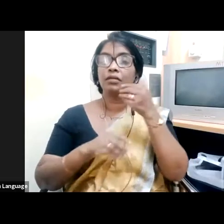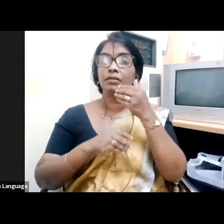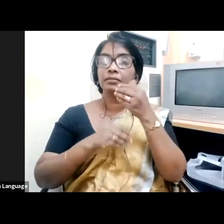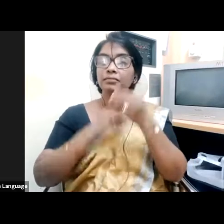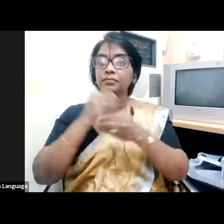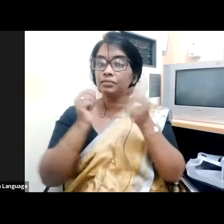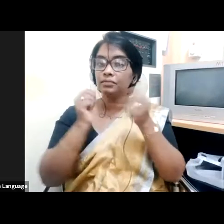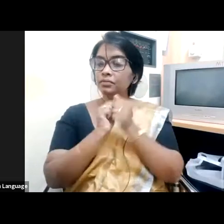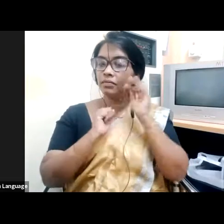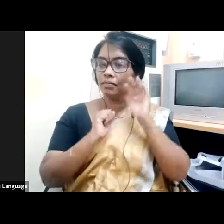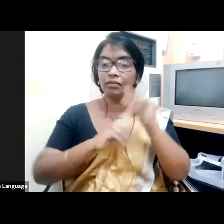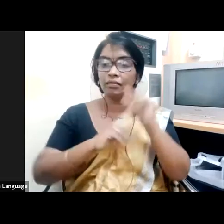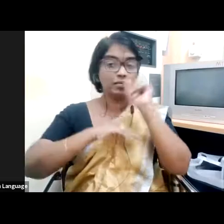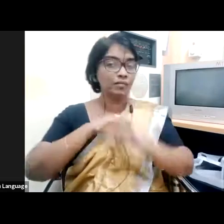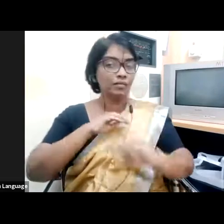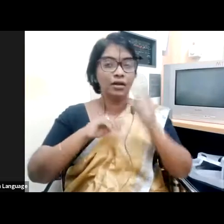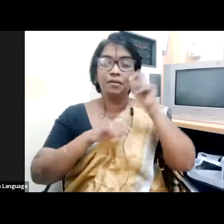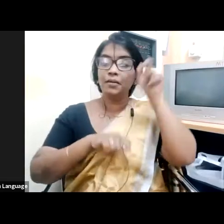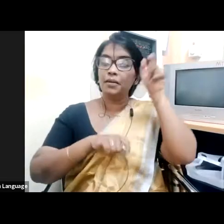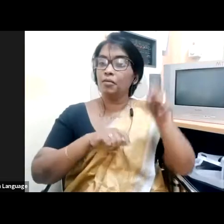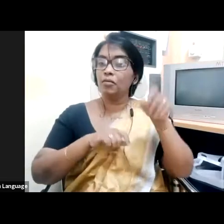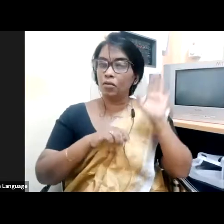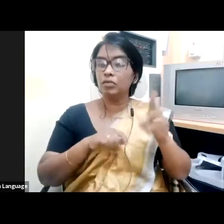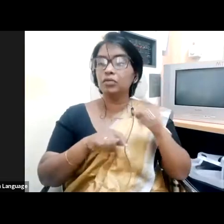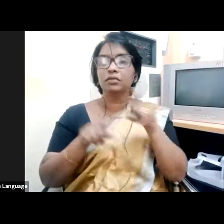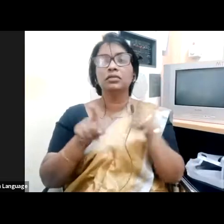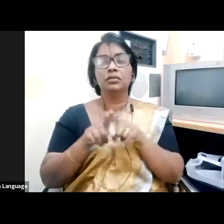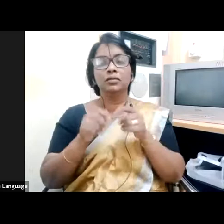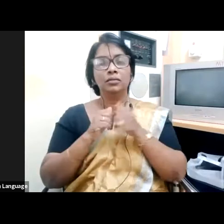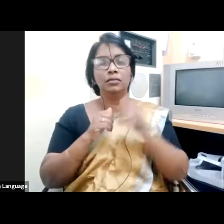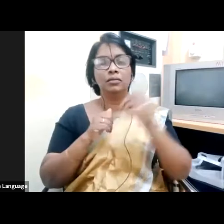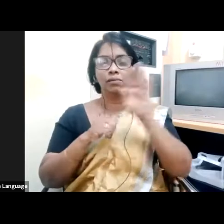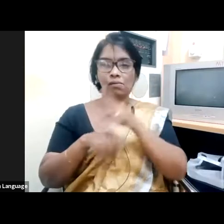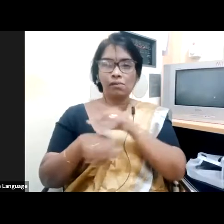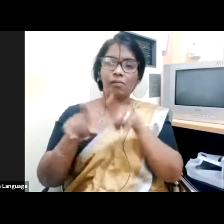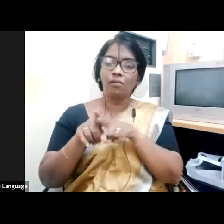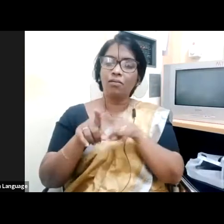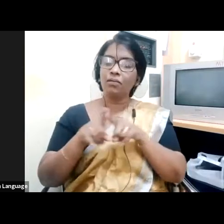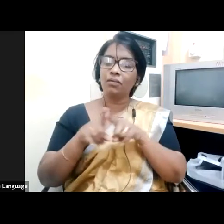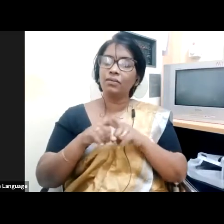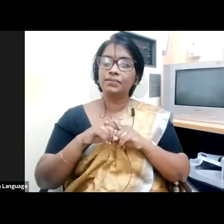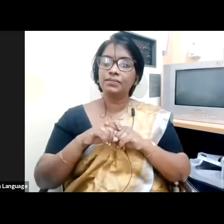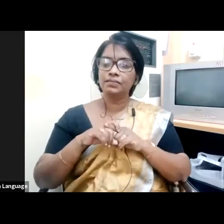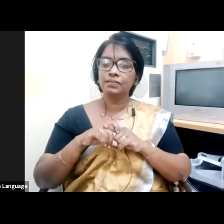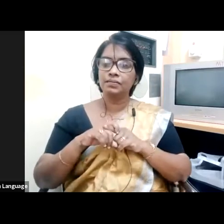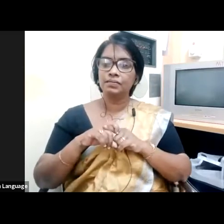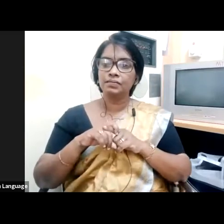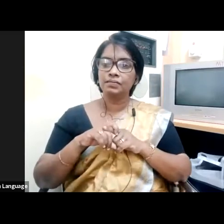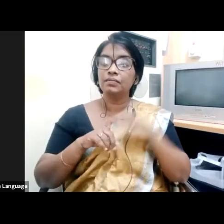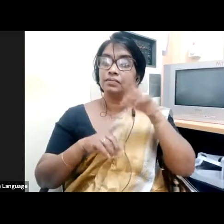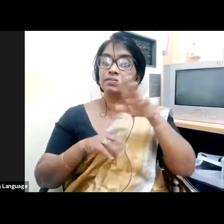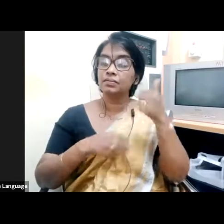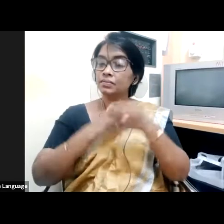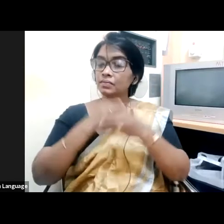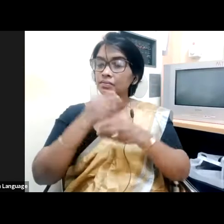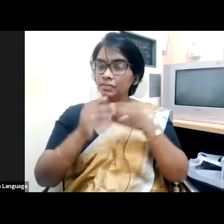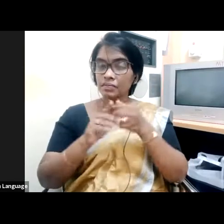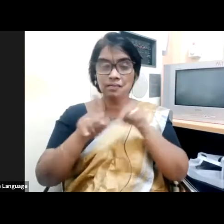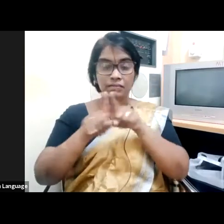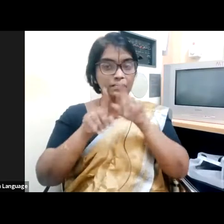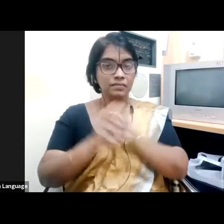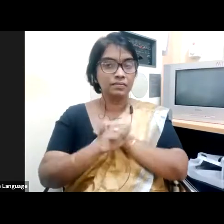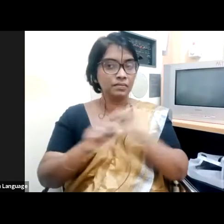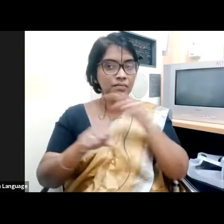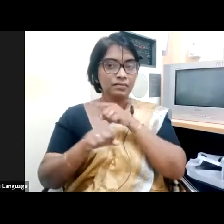Mobile technology and so on, you have to be innovative. If you're not innovative, you are going to perish, and that's